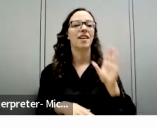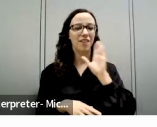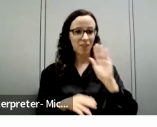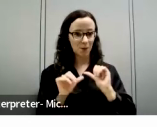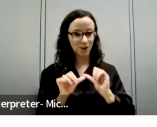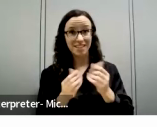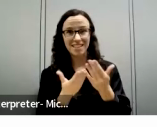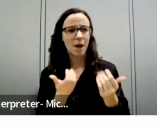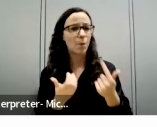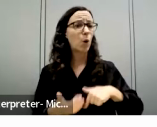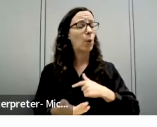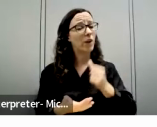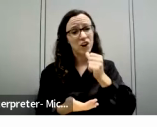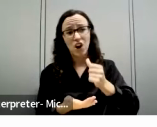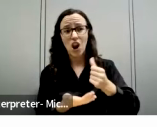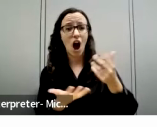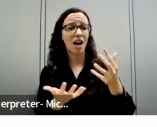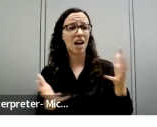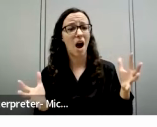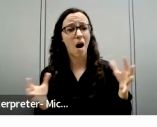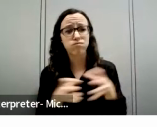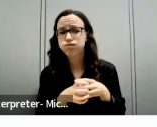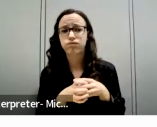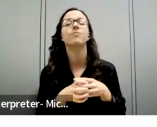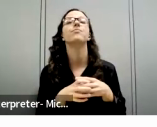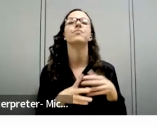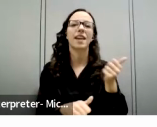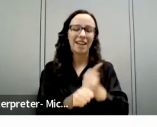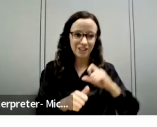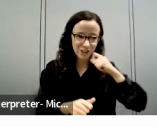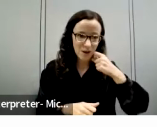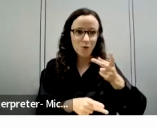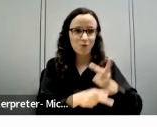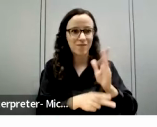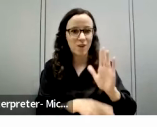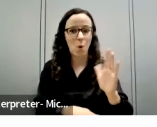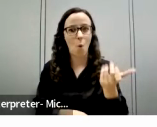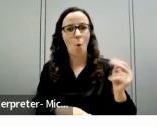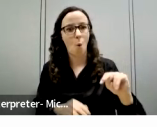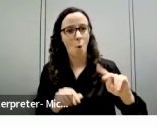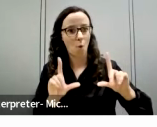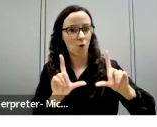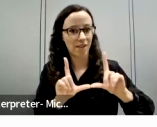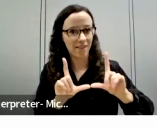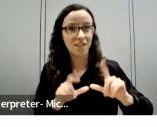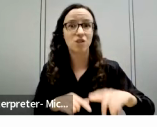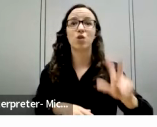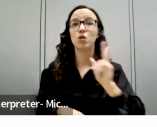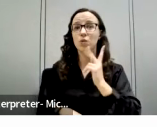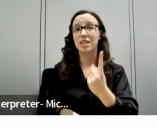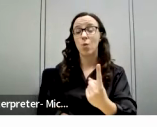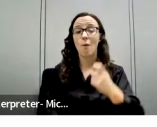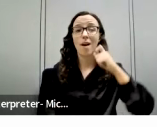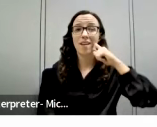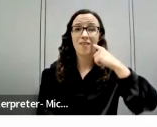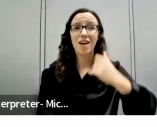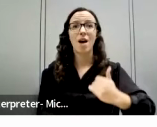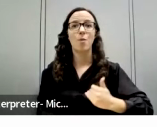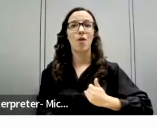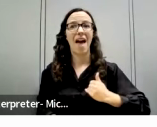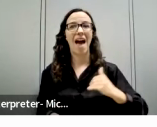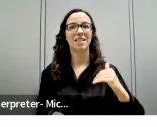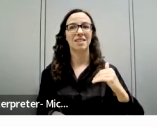apples. We're not smashing them together, and they're each going to retain their own license. So you can see that one of the apples has that no